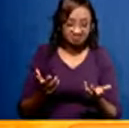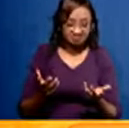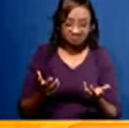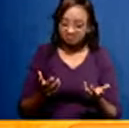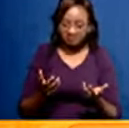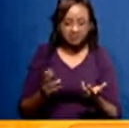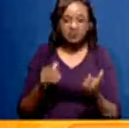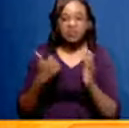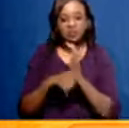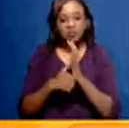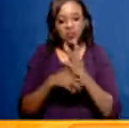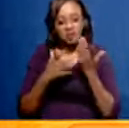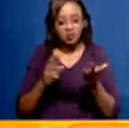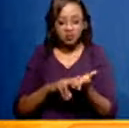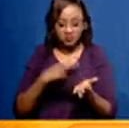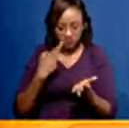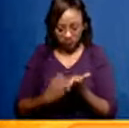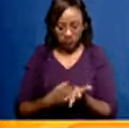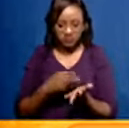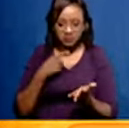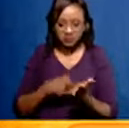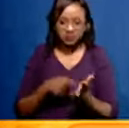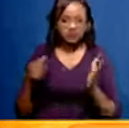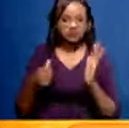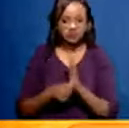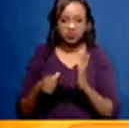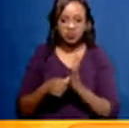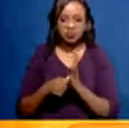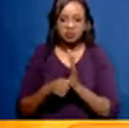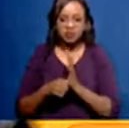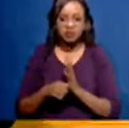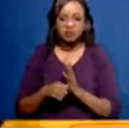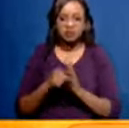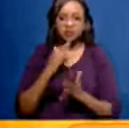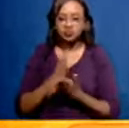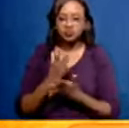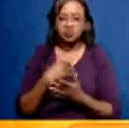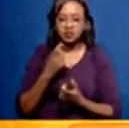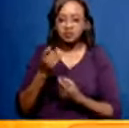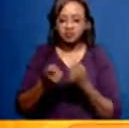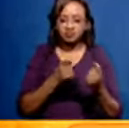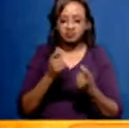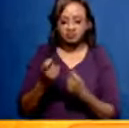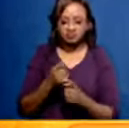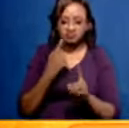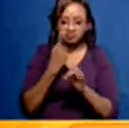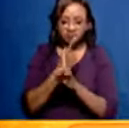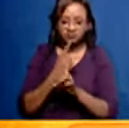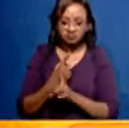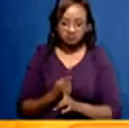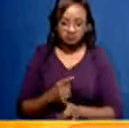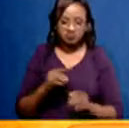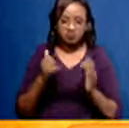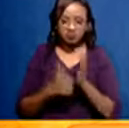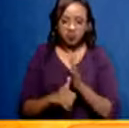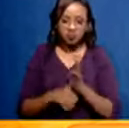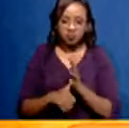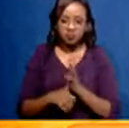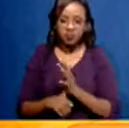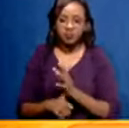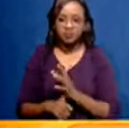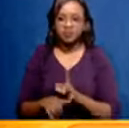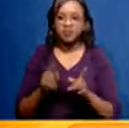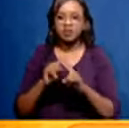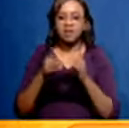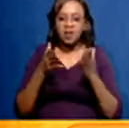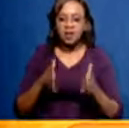of resources, which is the challenge. So it's a slightly different problem set as was just presented by your viewer. I want